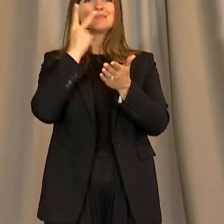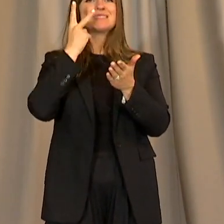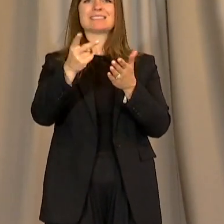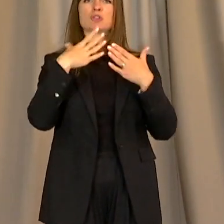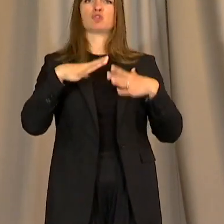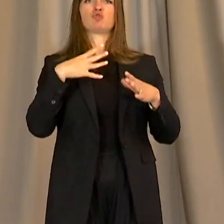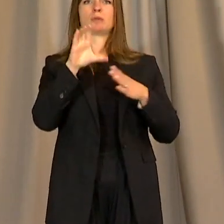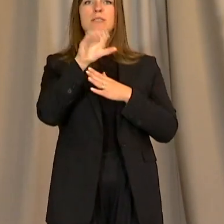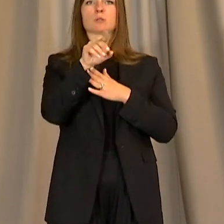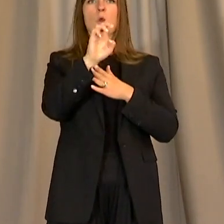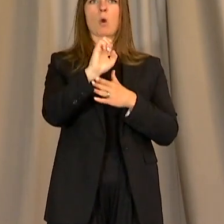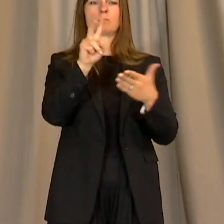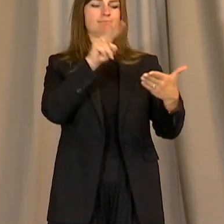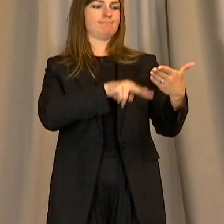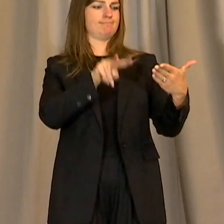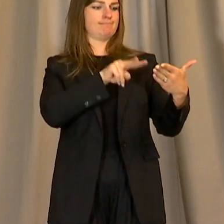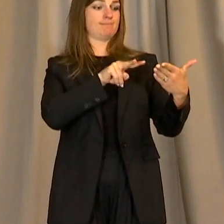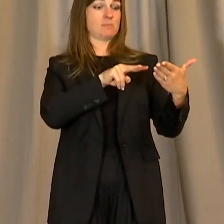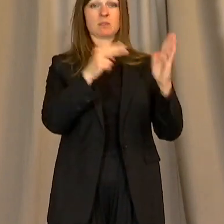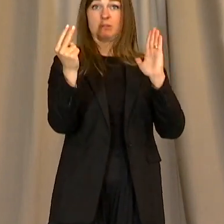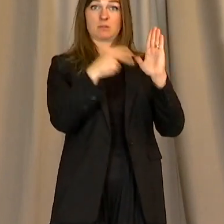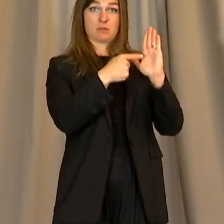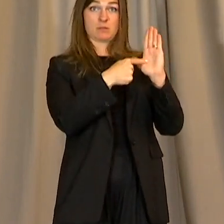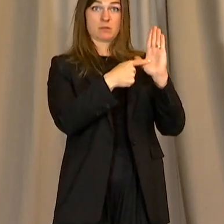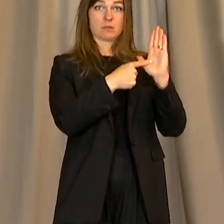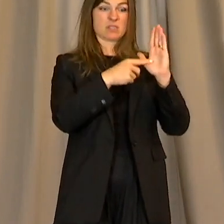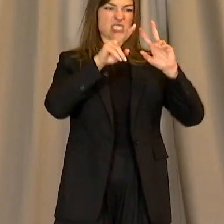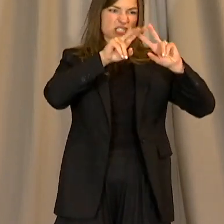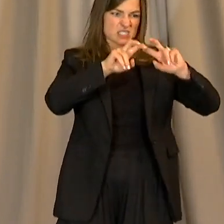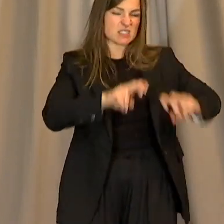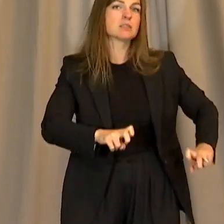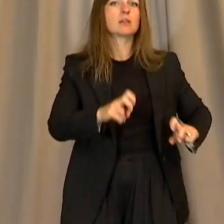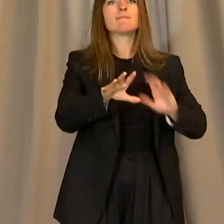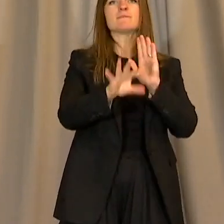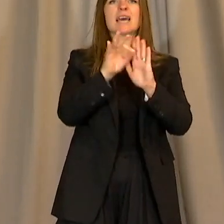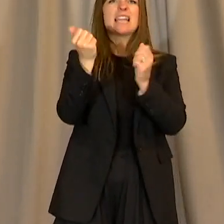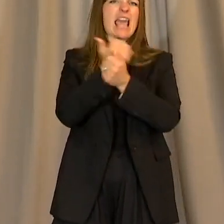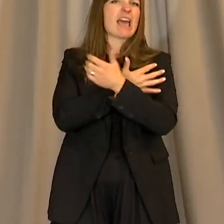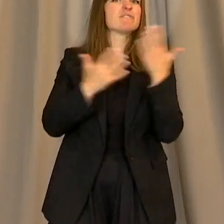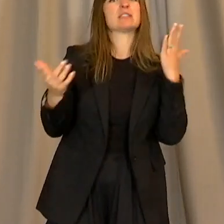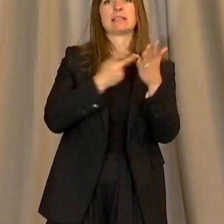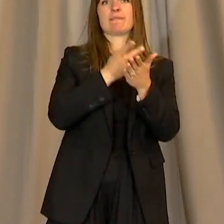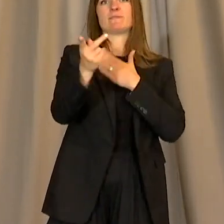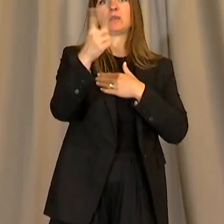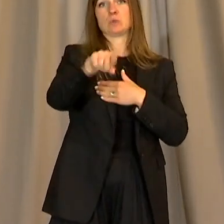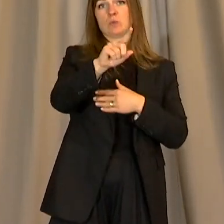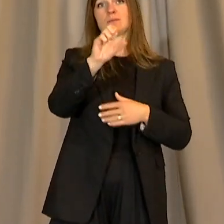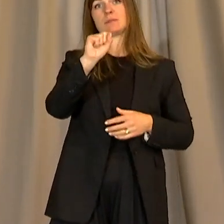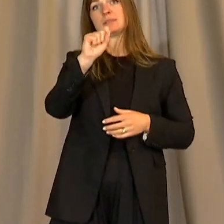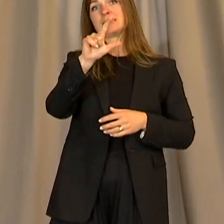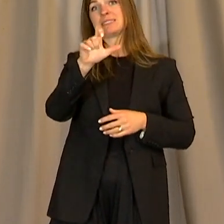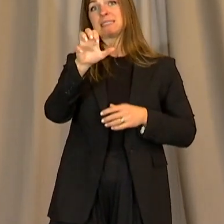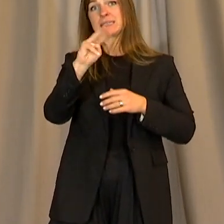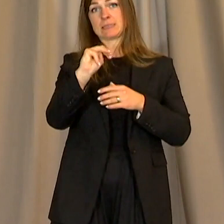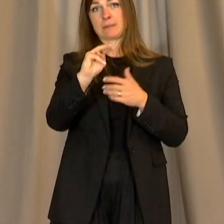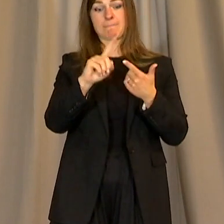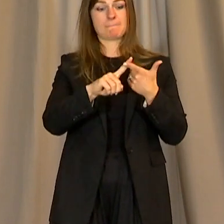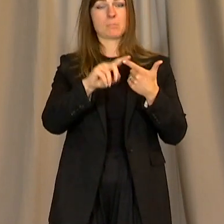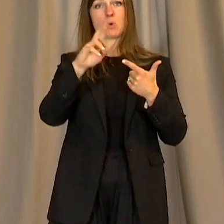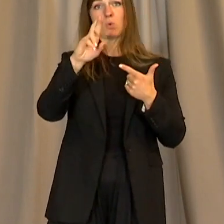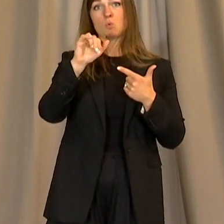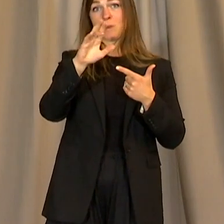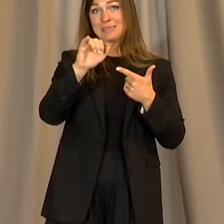code, you'll find everything that ails you. If you look at your dress code, you'll find sexism, you'll find